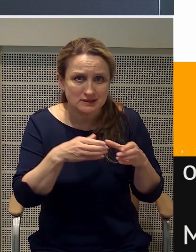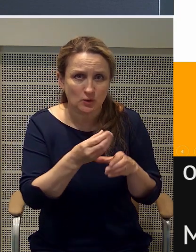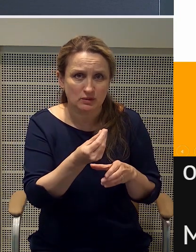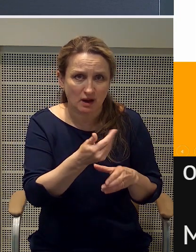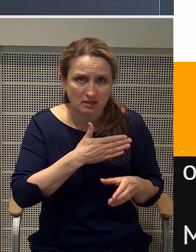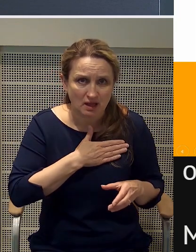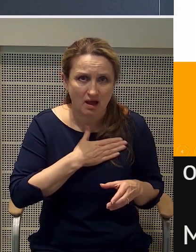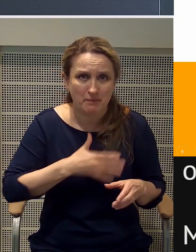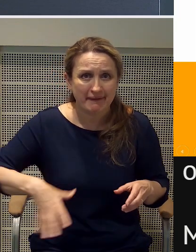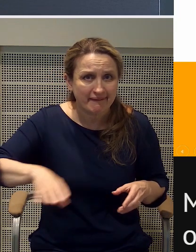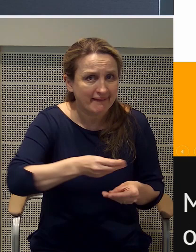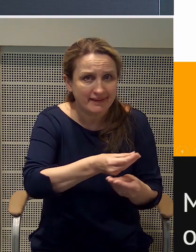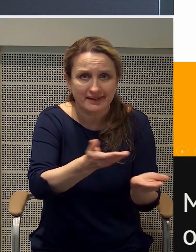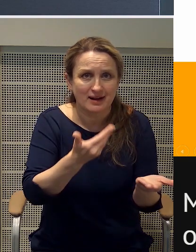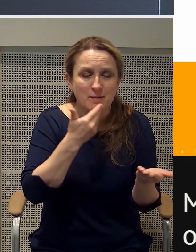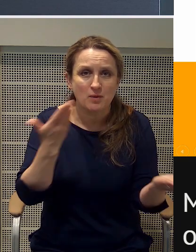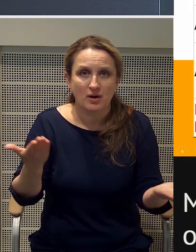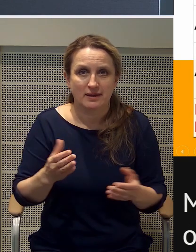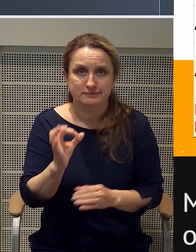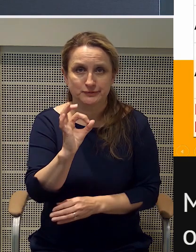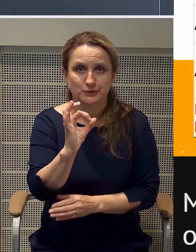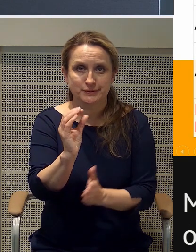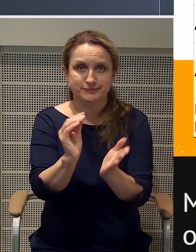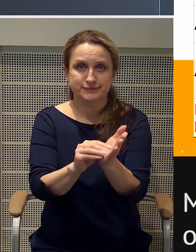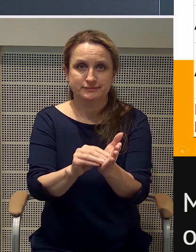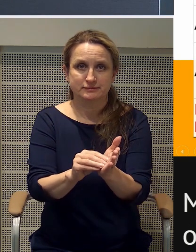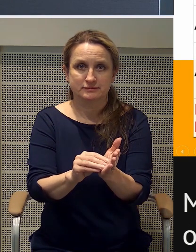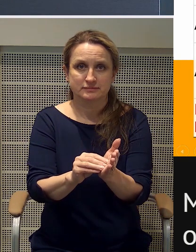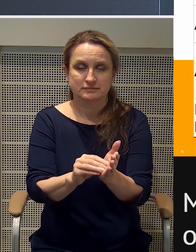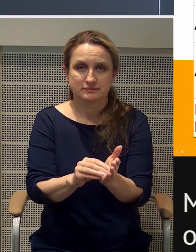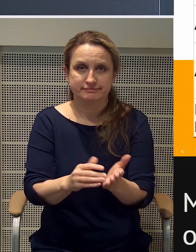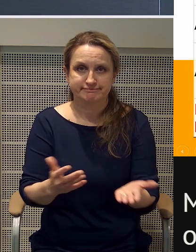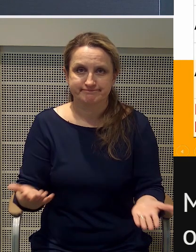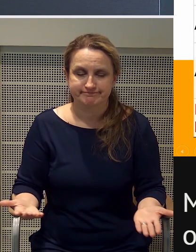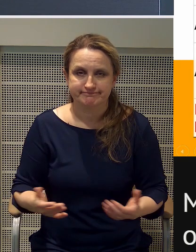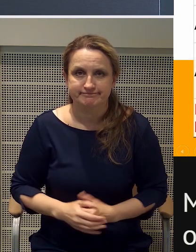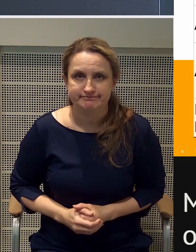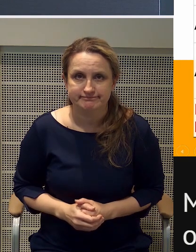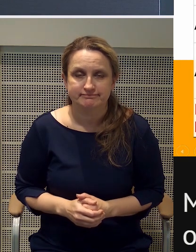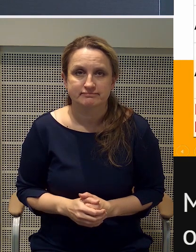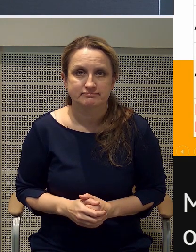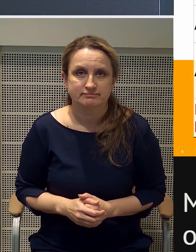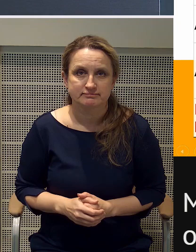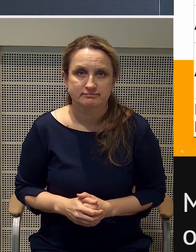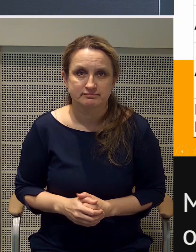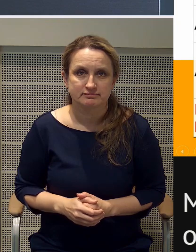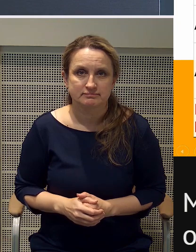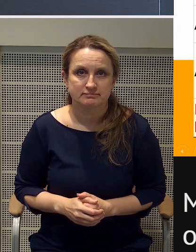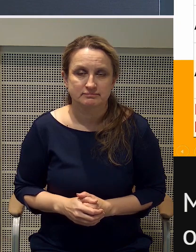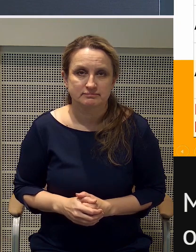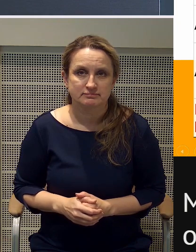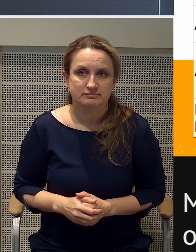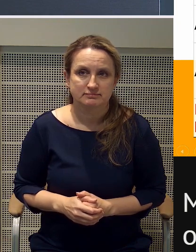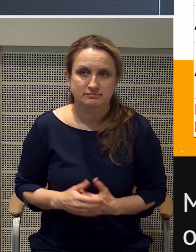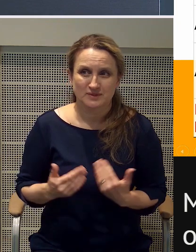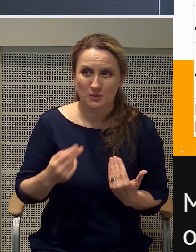When we turned to them, they said that everybody asks for money, football teams as well. So they didn't allocate any money for